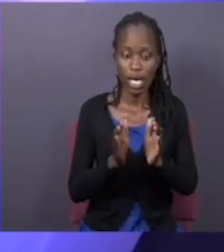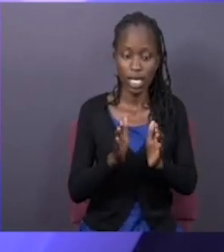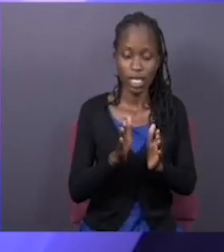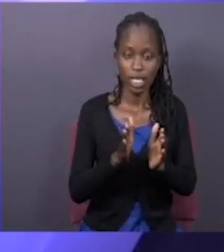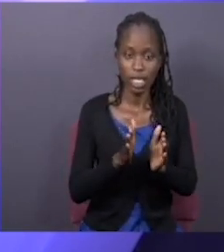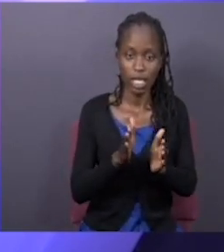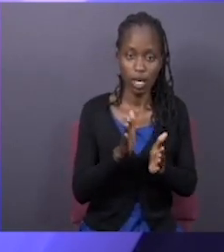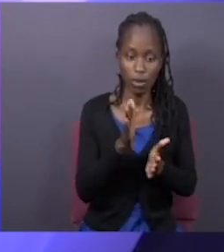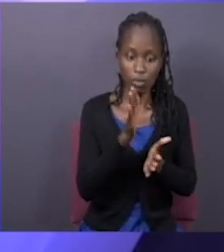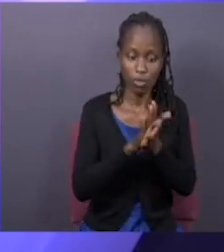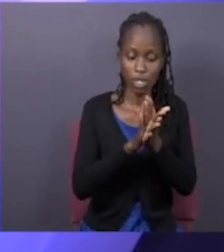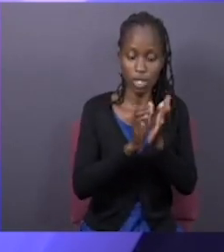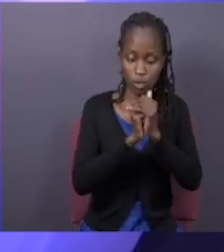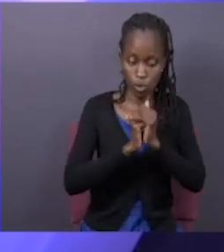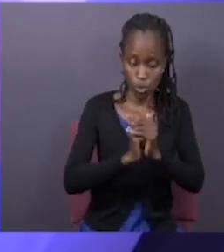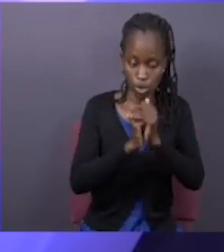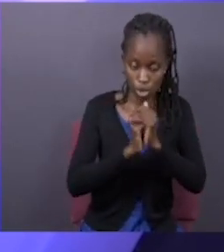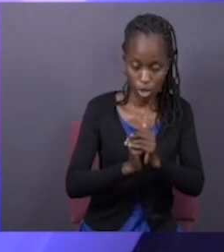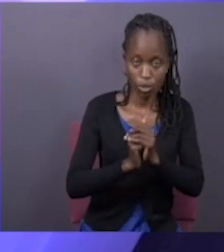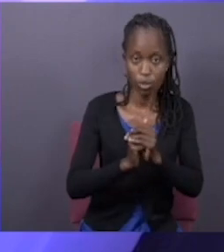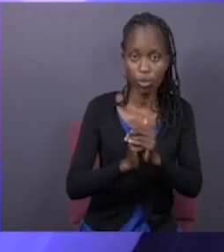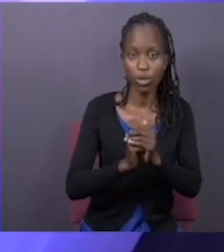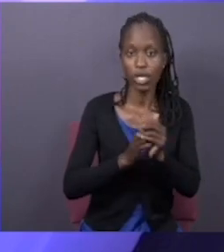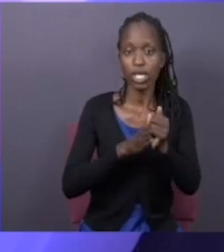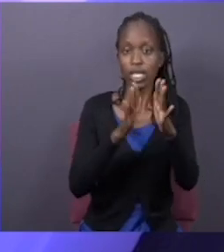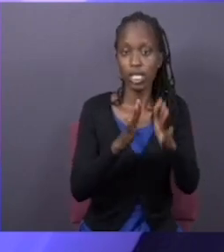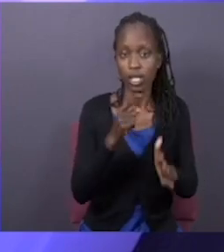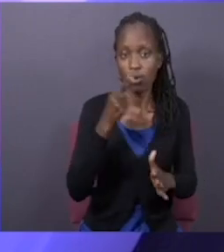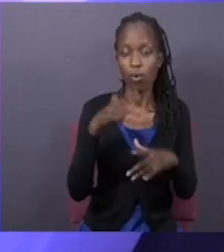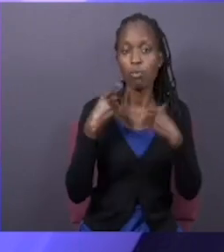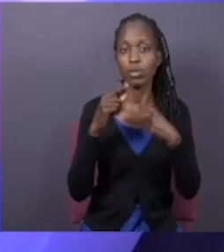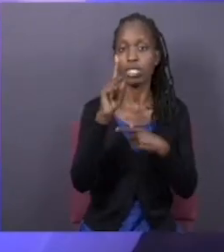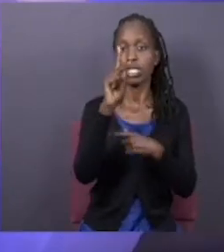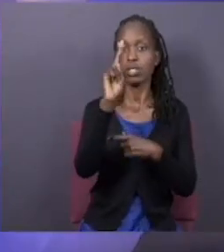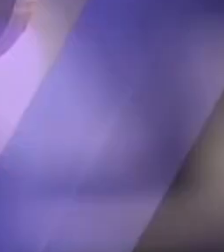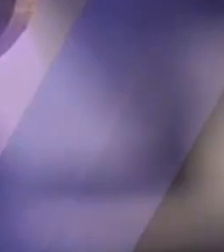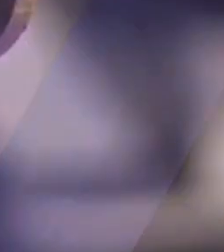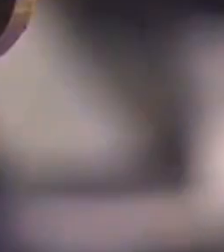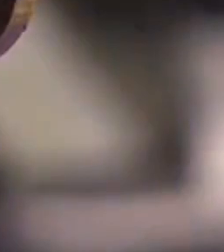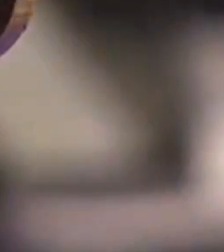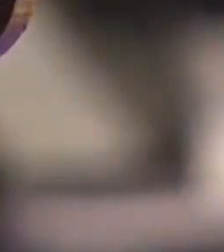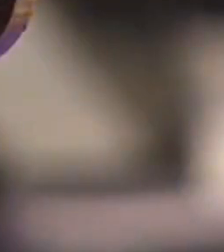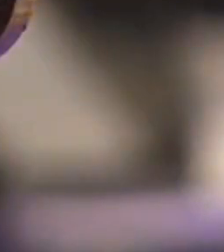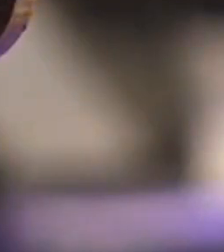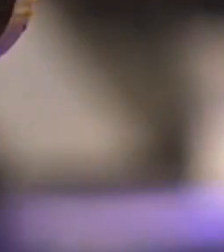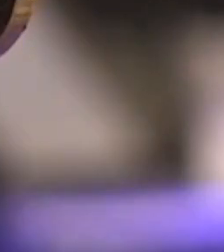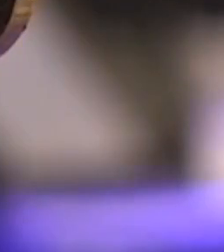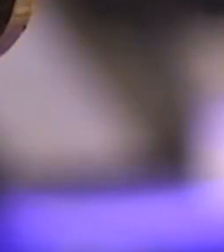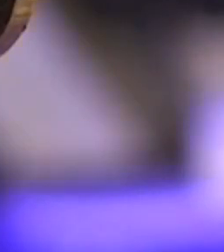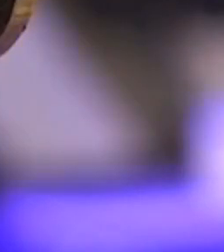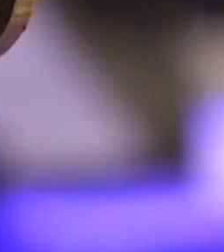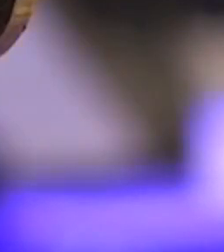leader and moderator is the Reverend Patrick Couture. Over to the worship team.